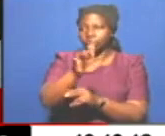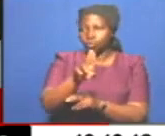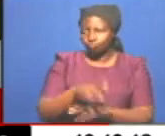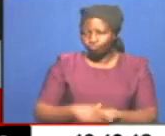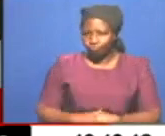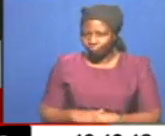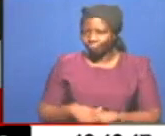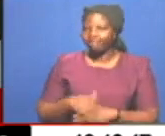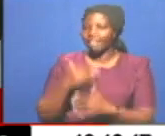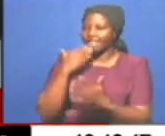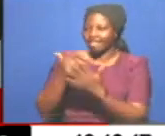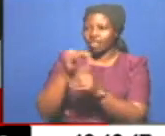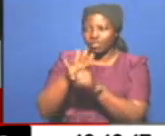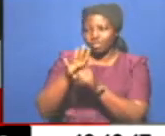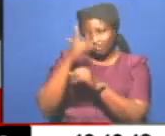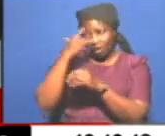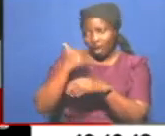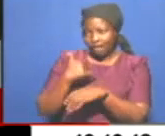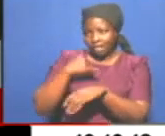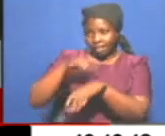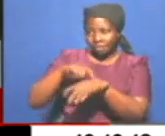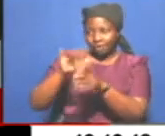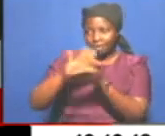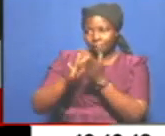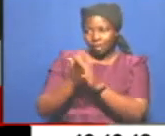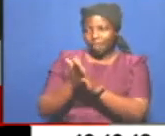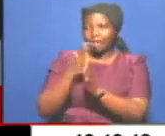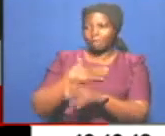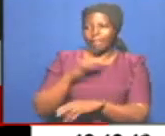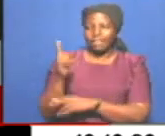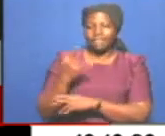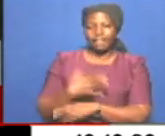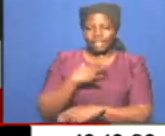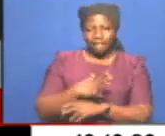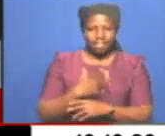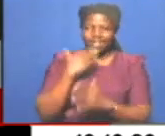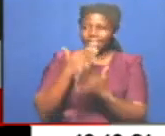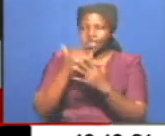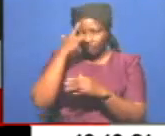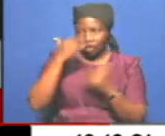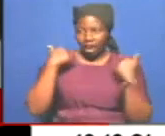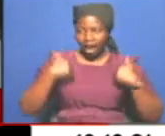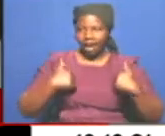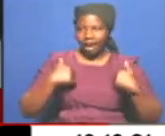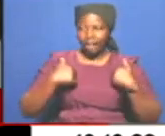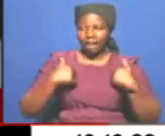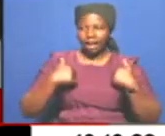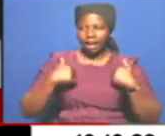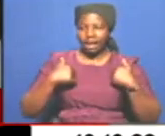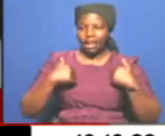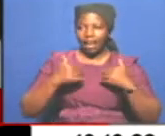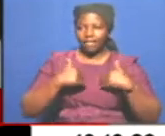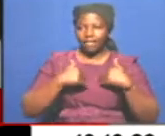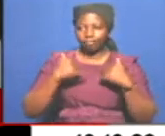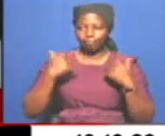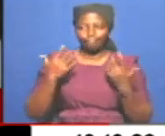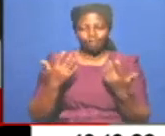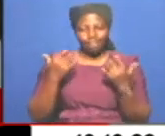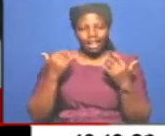being my first guest. thank you for having me here. Yes. Happy New Year, viewers. Good morning.